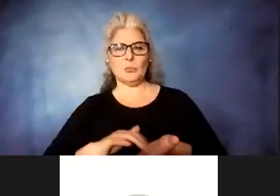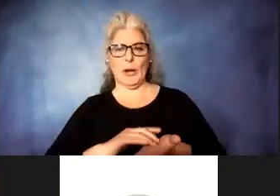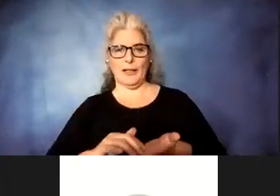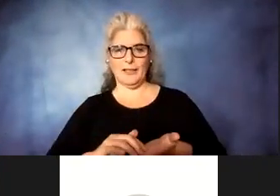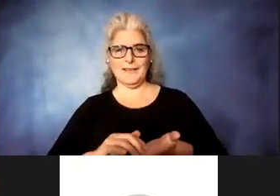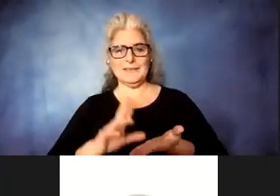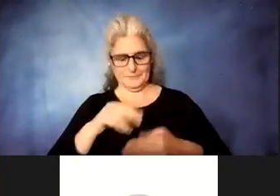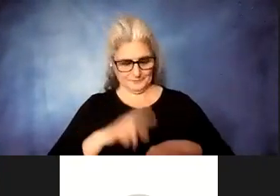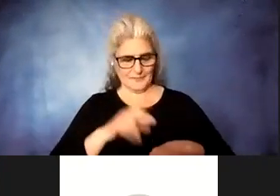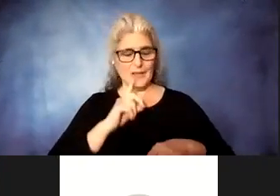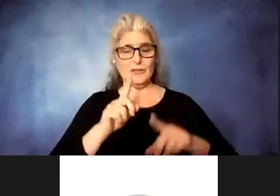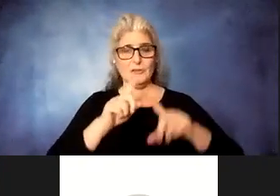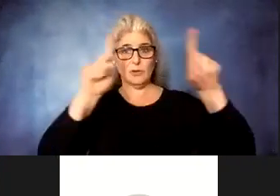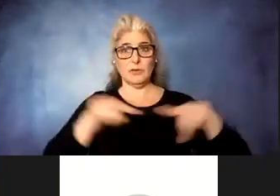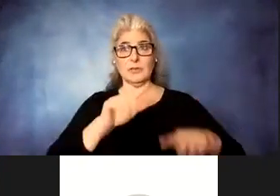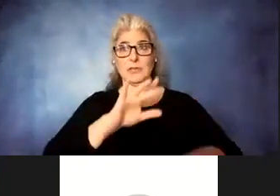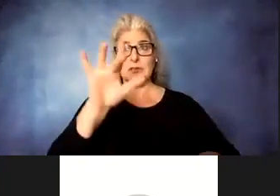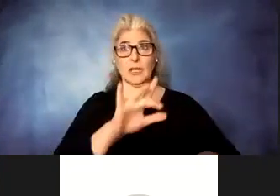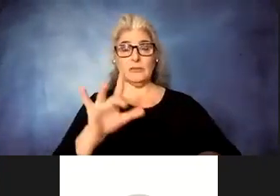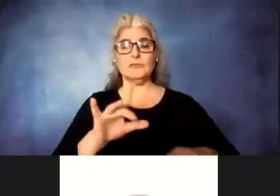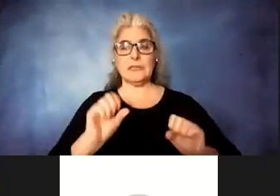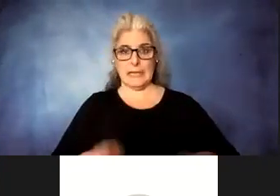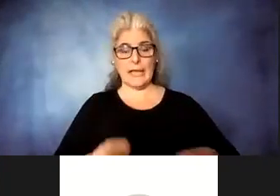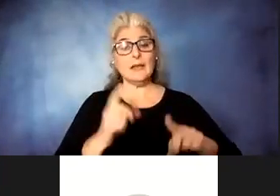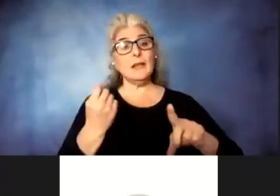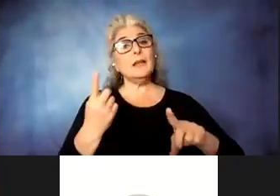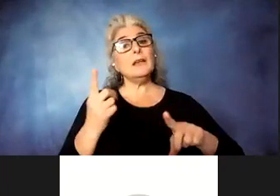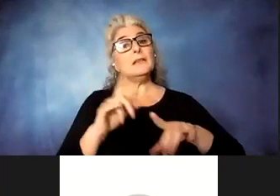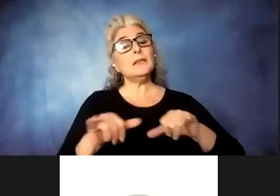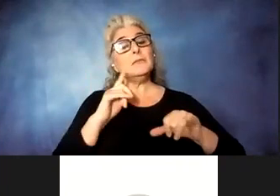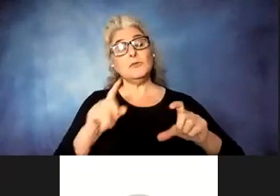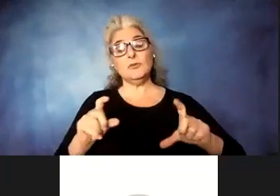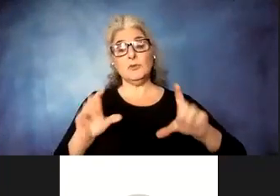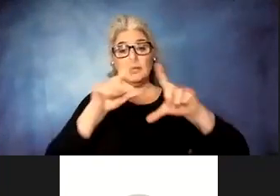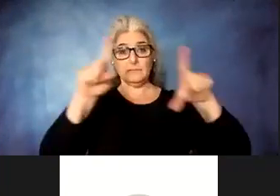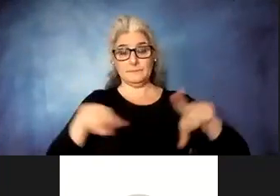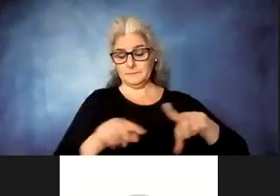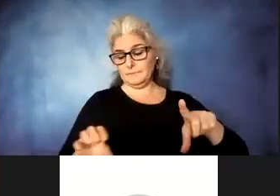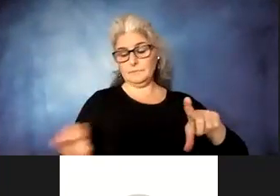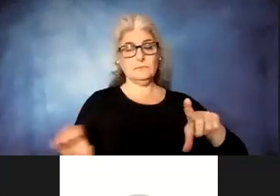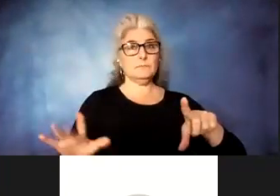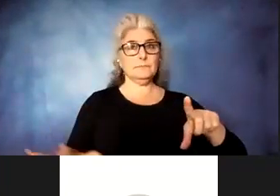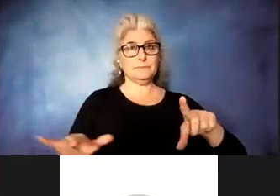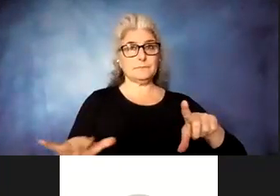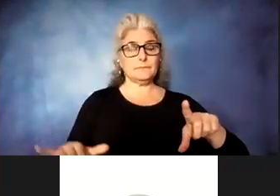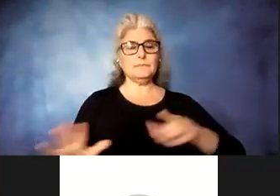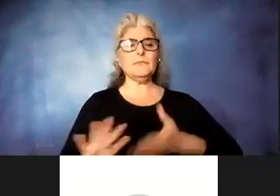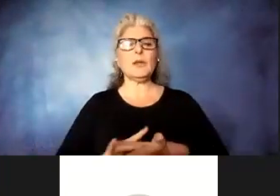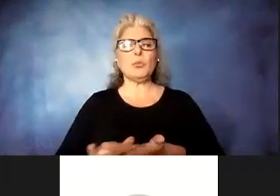it by touching the screen, a voter can actually navigate through the ballot by touching these